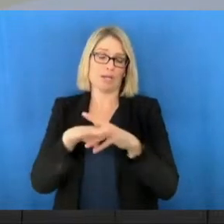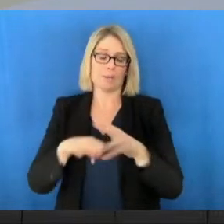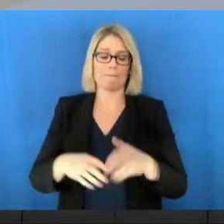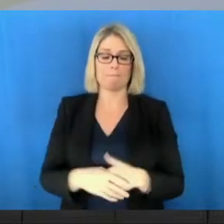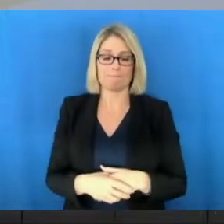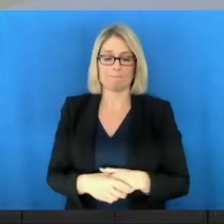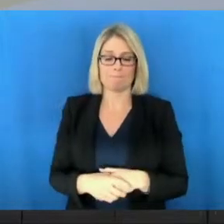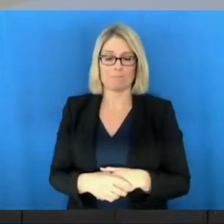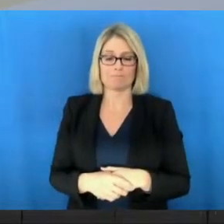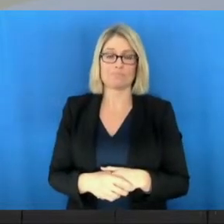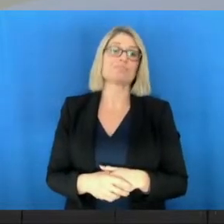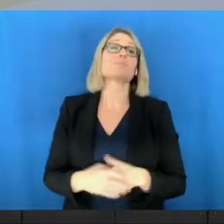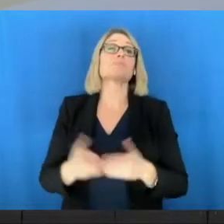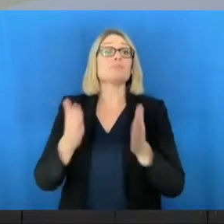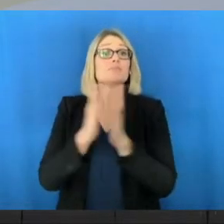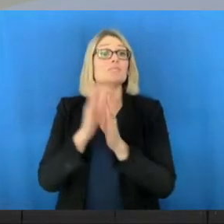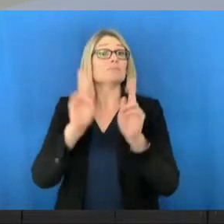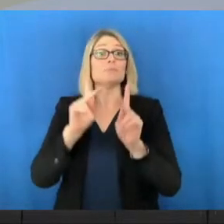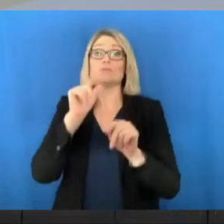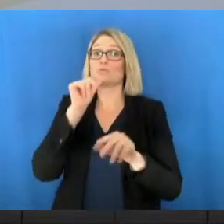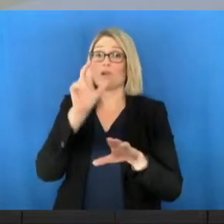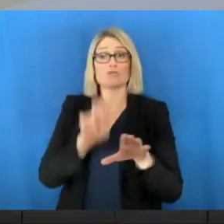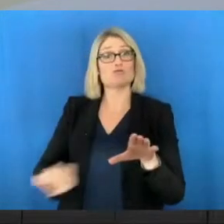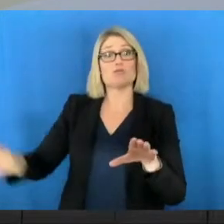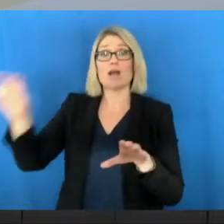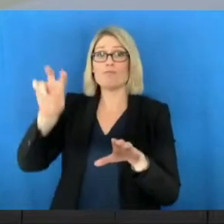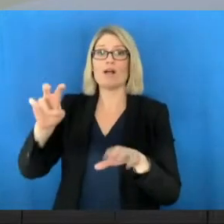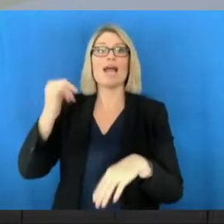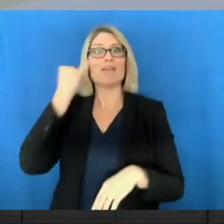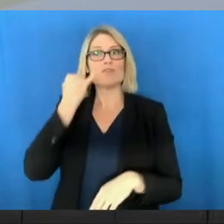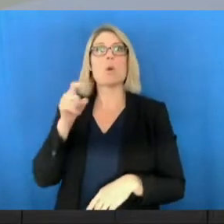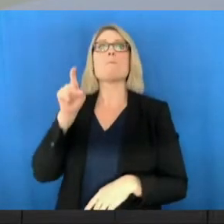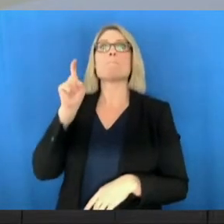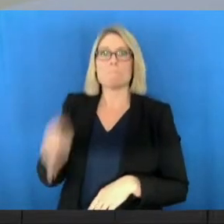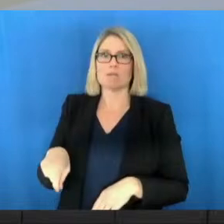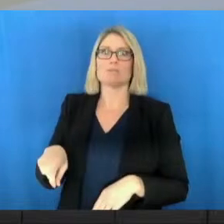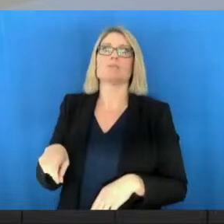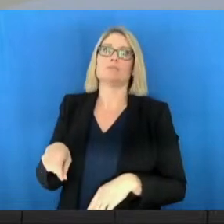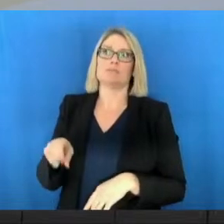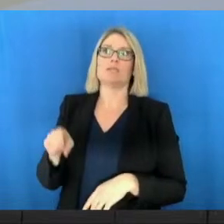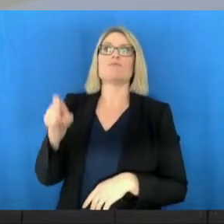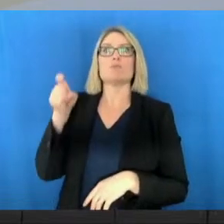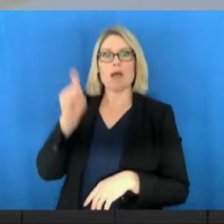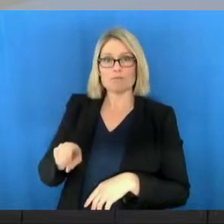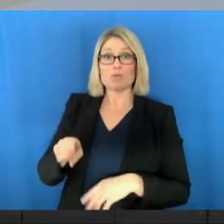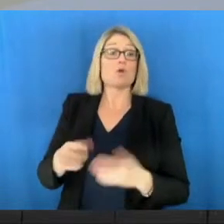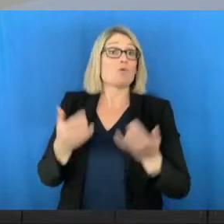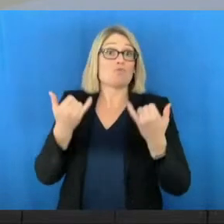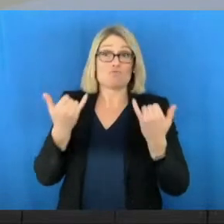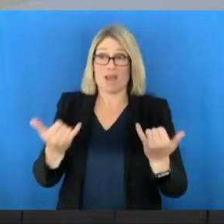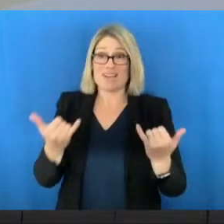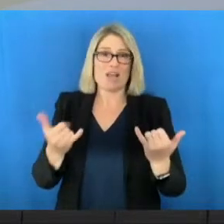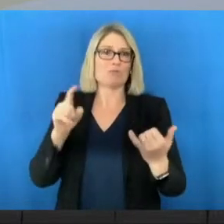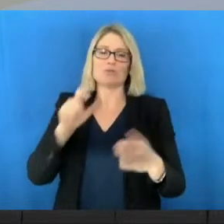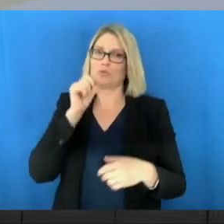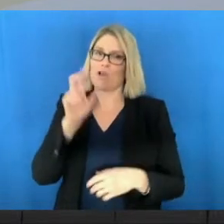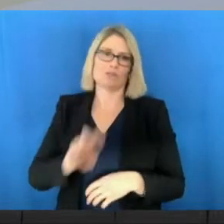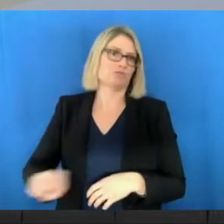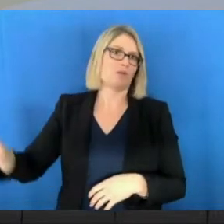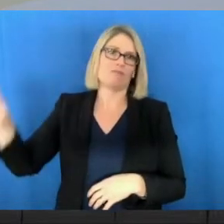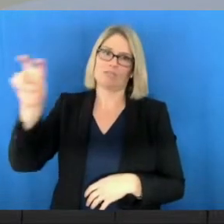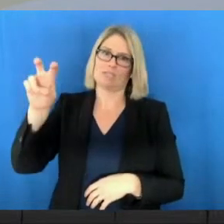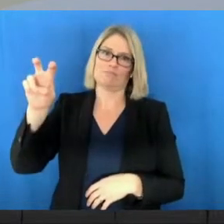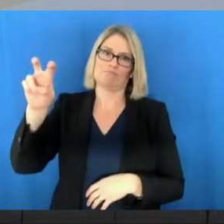I'm asking islanders to not travel off-island unless it is necessary. Now is not the time to be traveling domestically